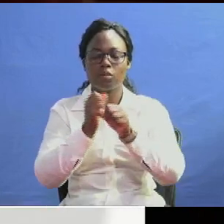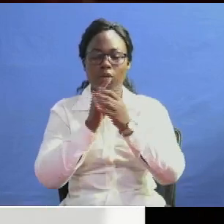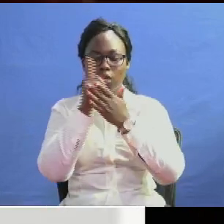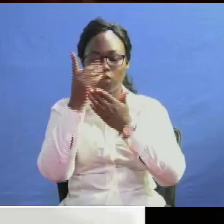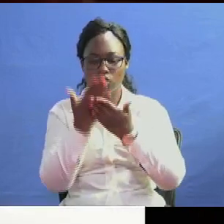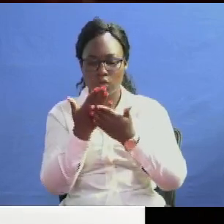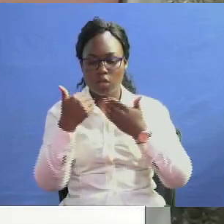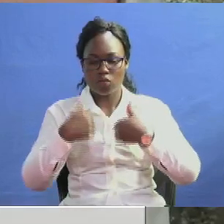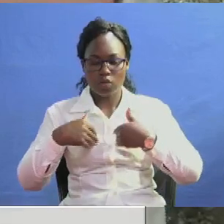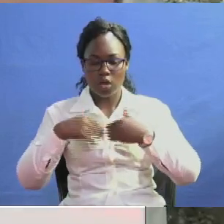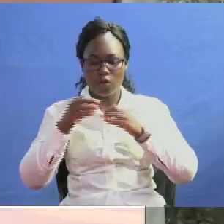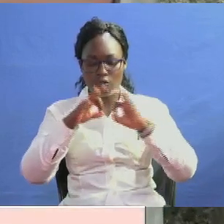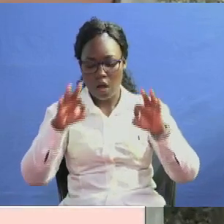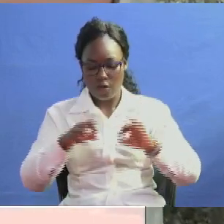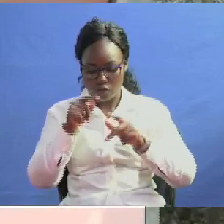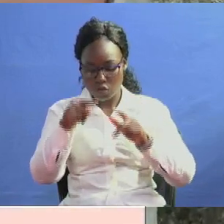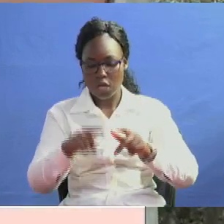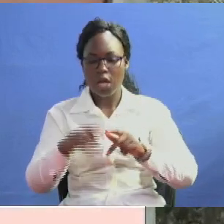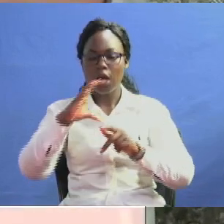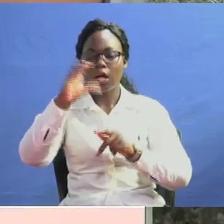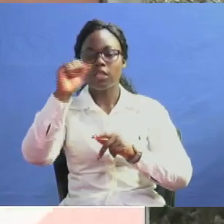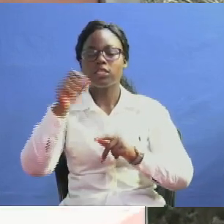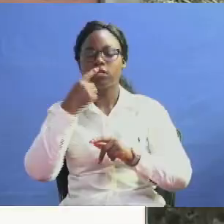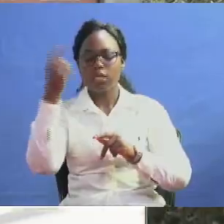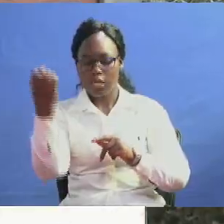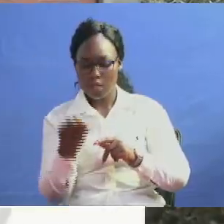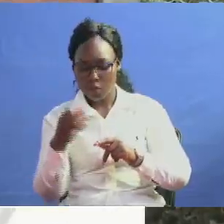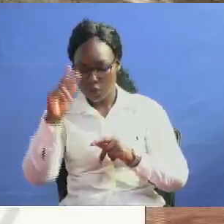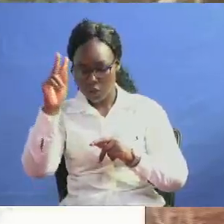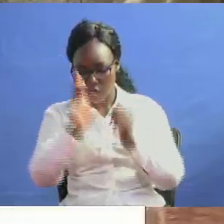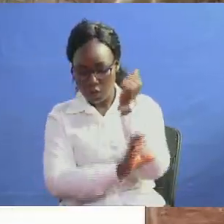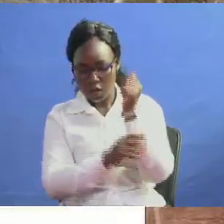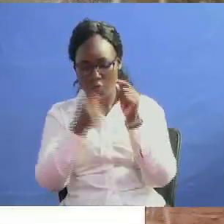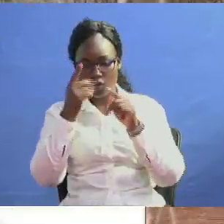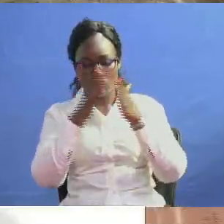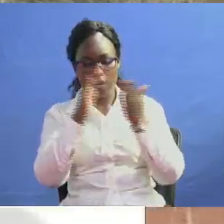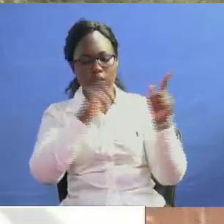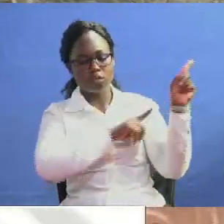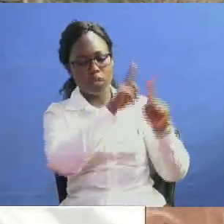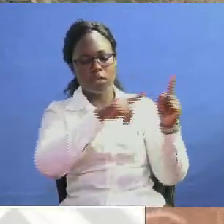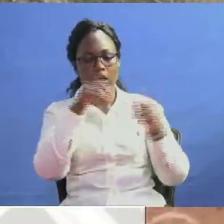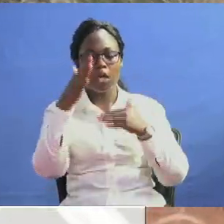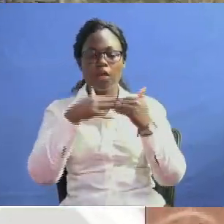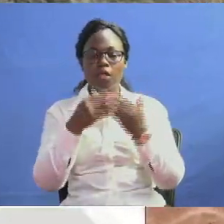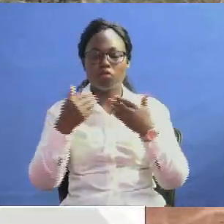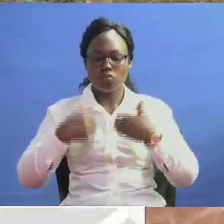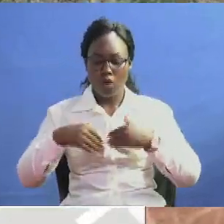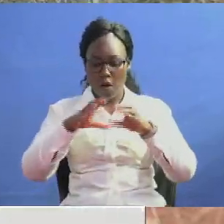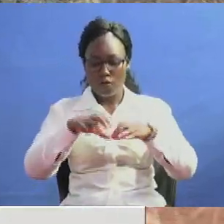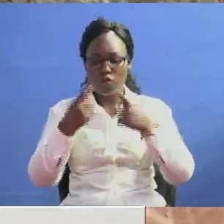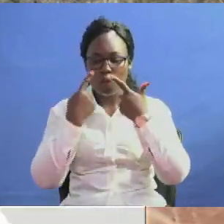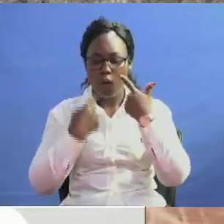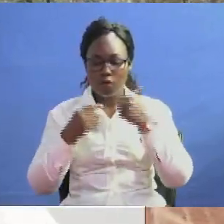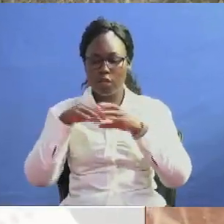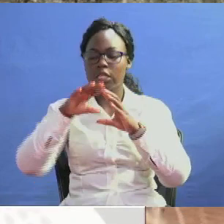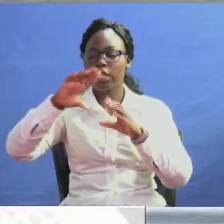isn't fraud. Mutua further expressed the need for the country to expand the tourist sites other than the usual big five wildlife and the beaches of the